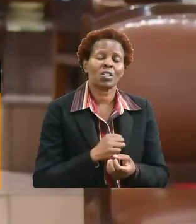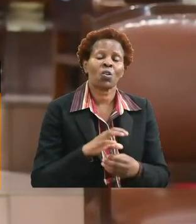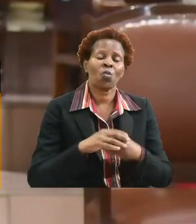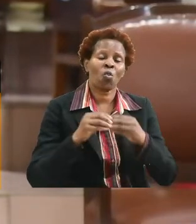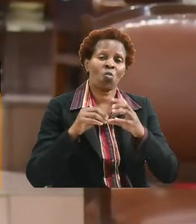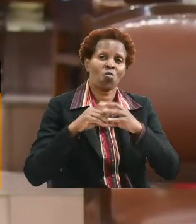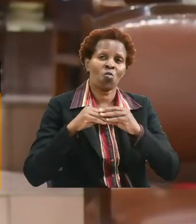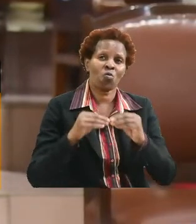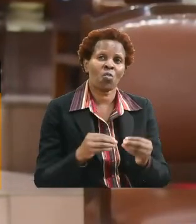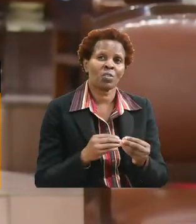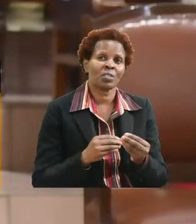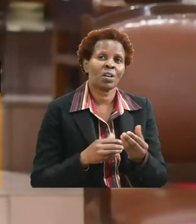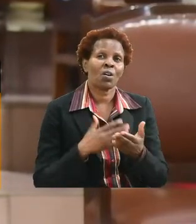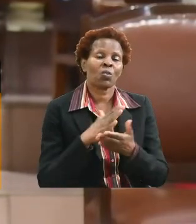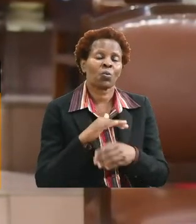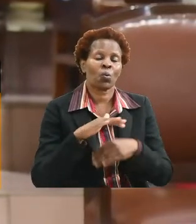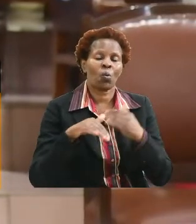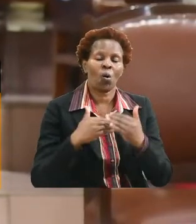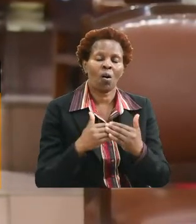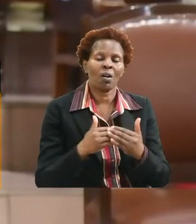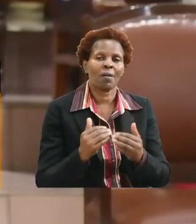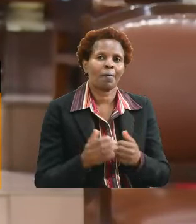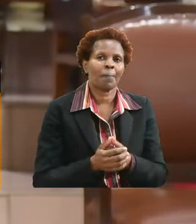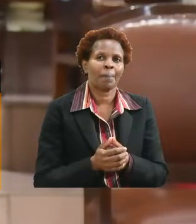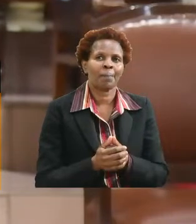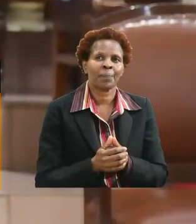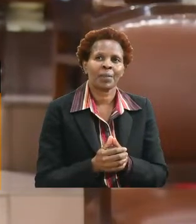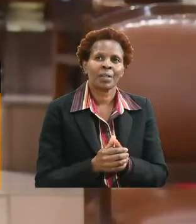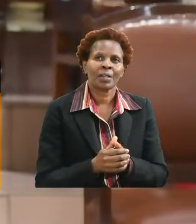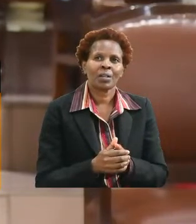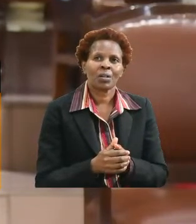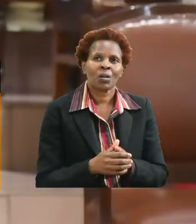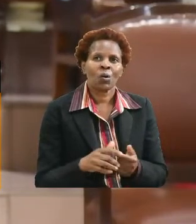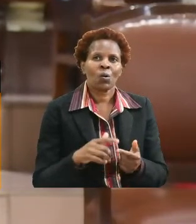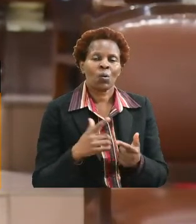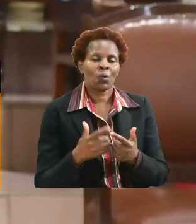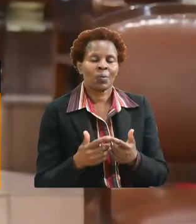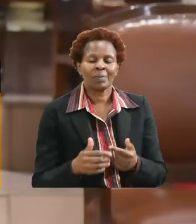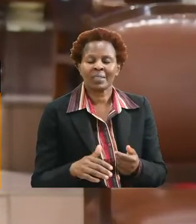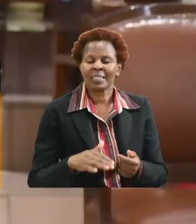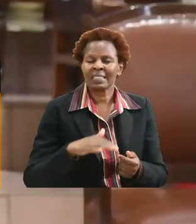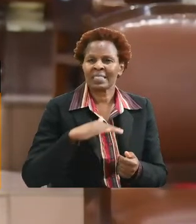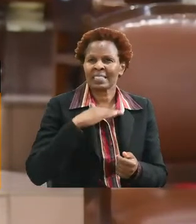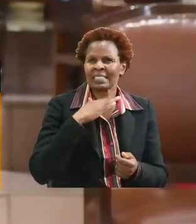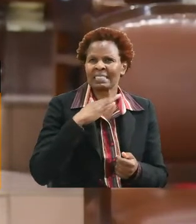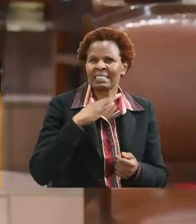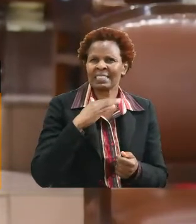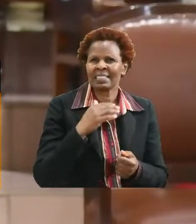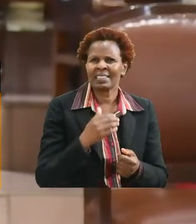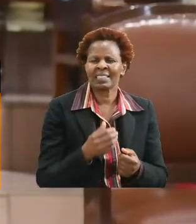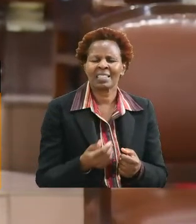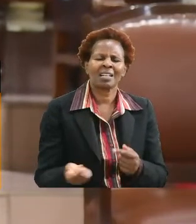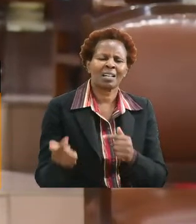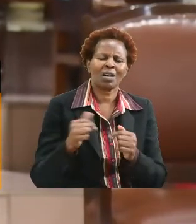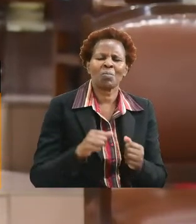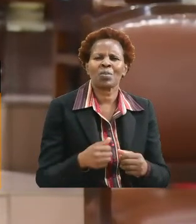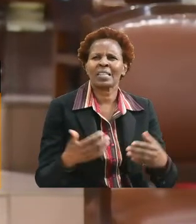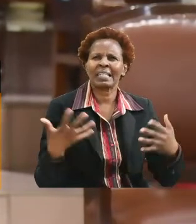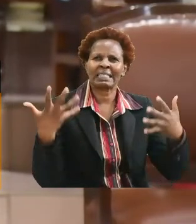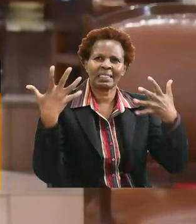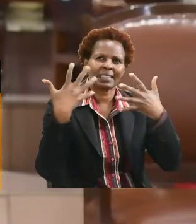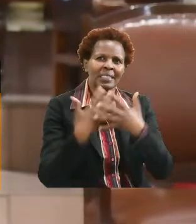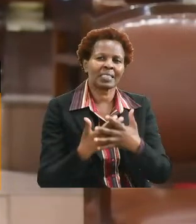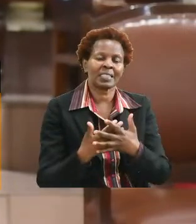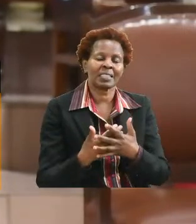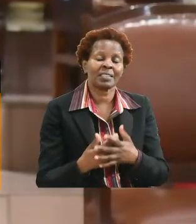the situation you have gone through. And whereas death represents darkest moments and darkest hours in